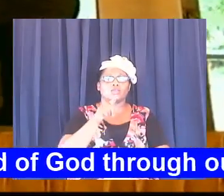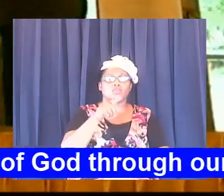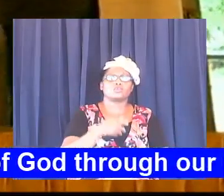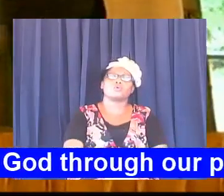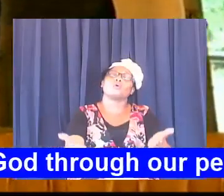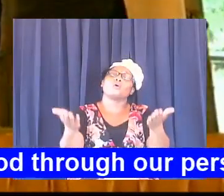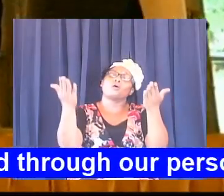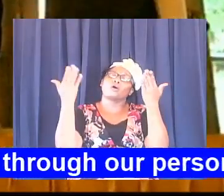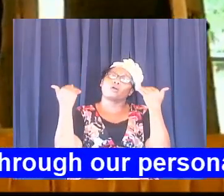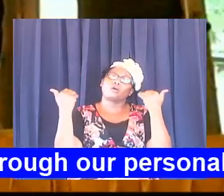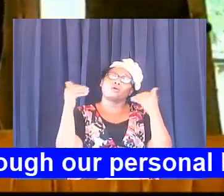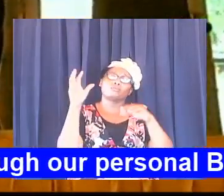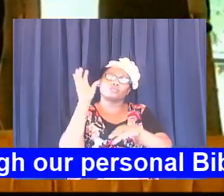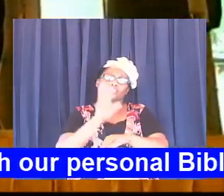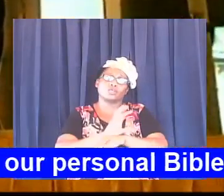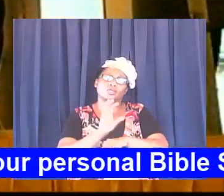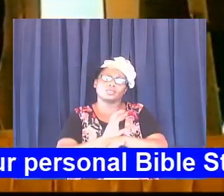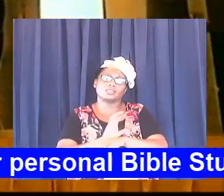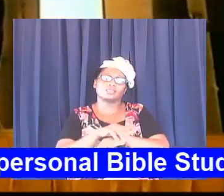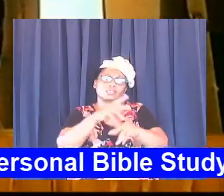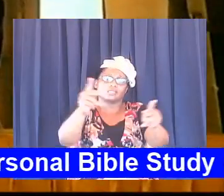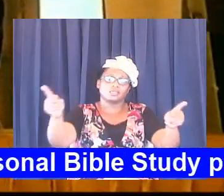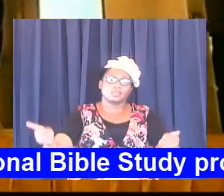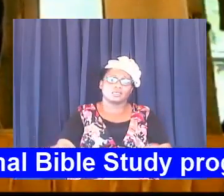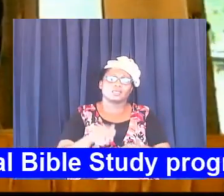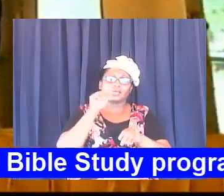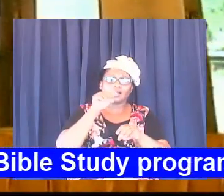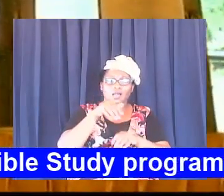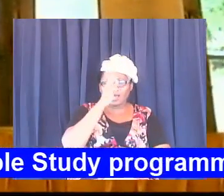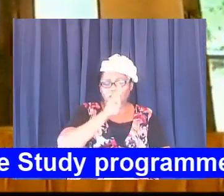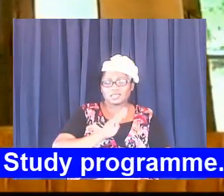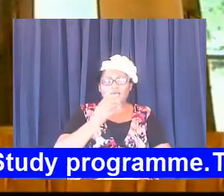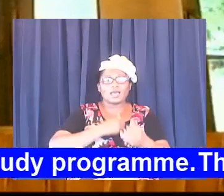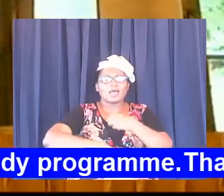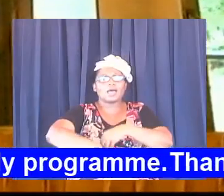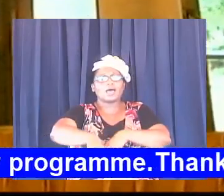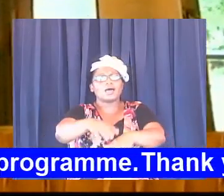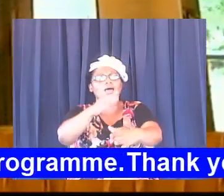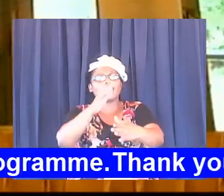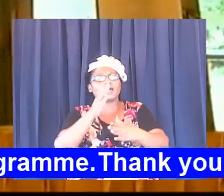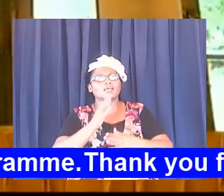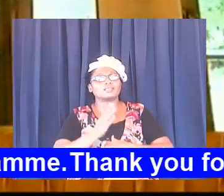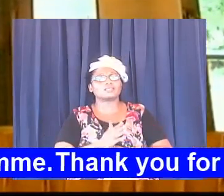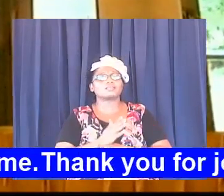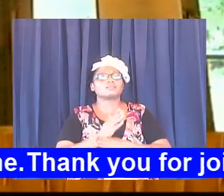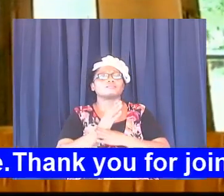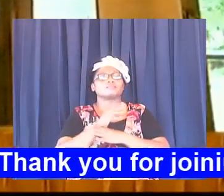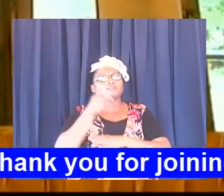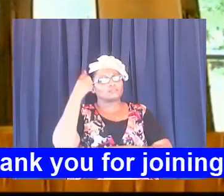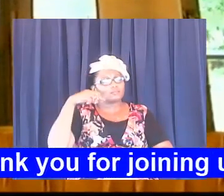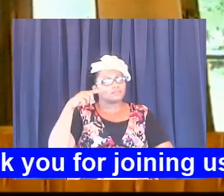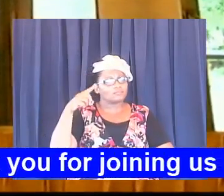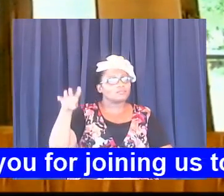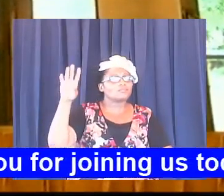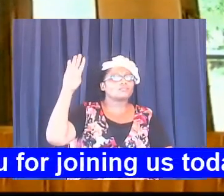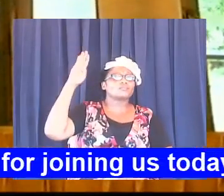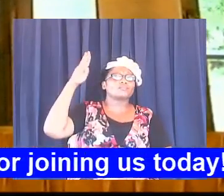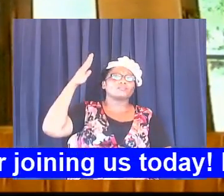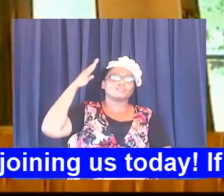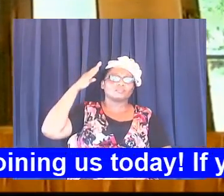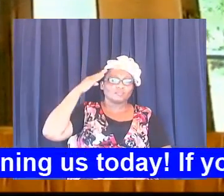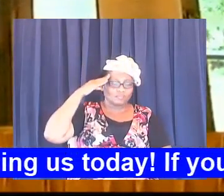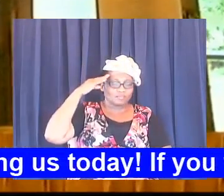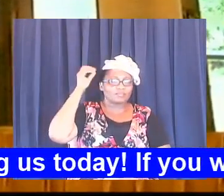Jesus. Thank you, God. You can place it in God's hands. Thank you, Jesus. For we know